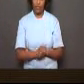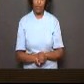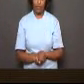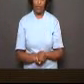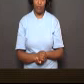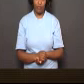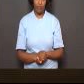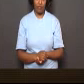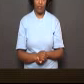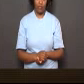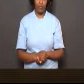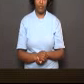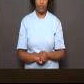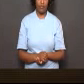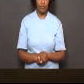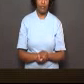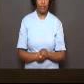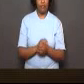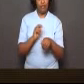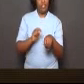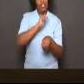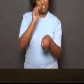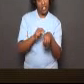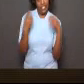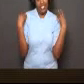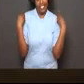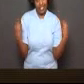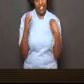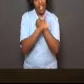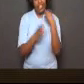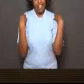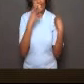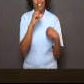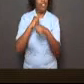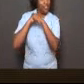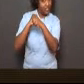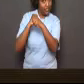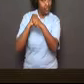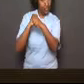in charge of matters of national security and defense.